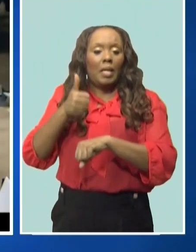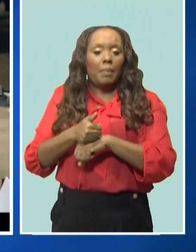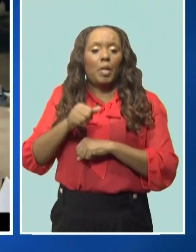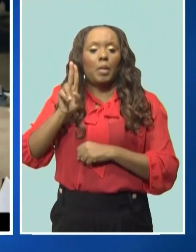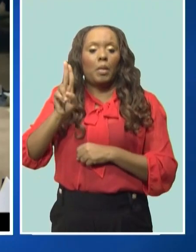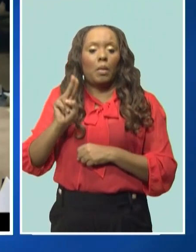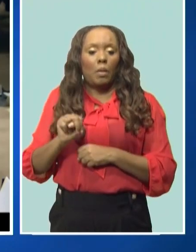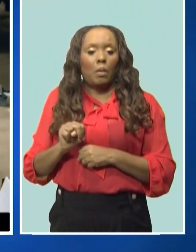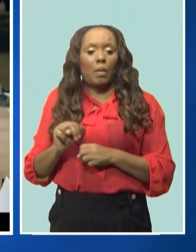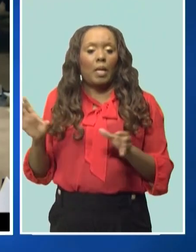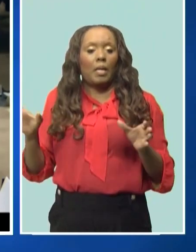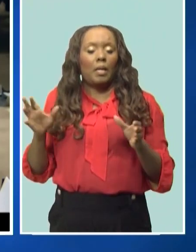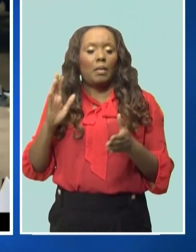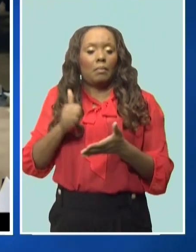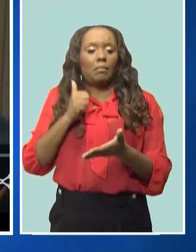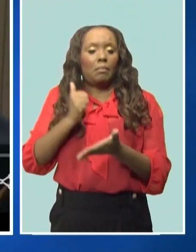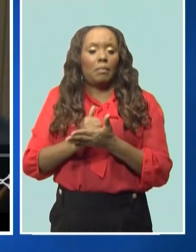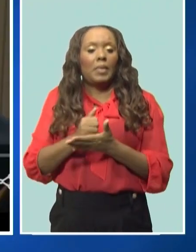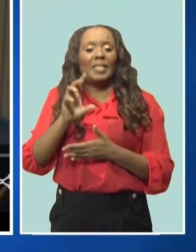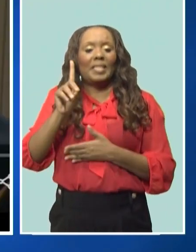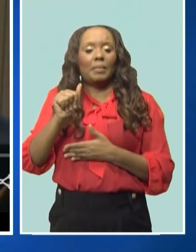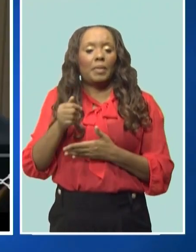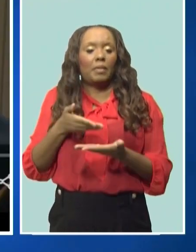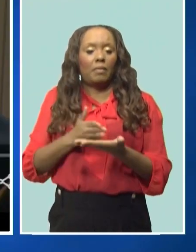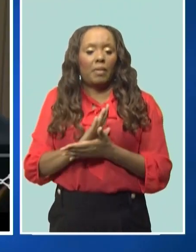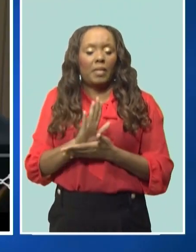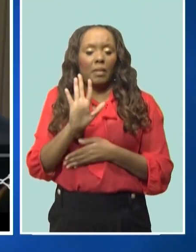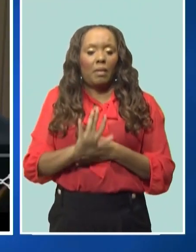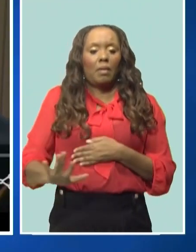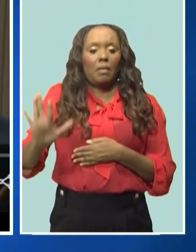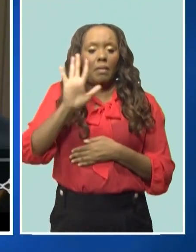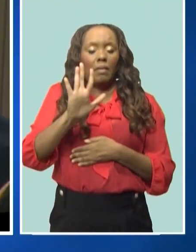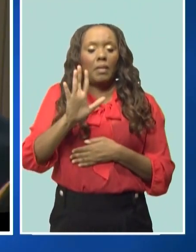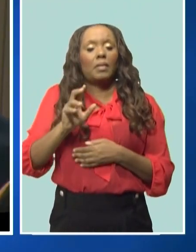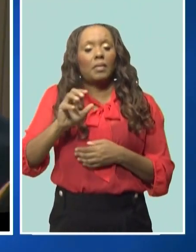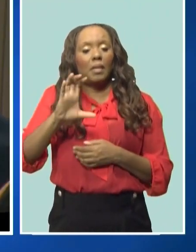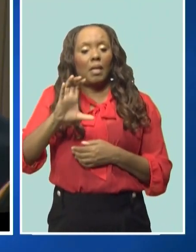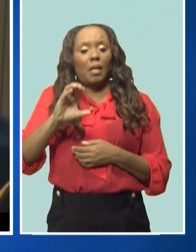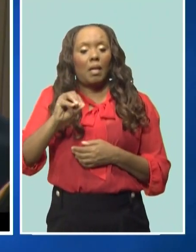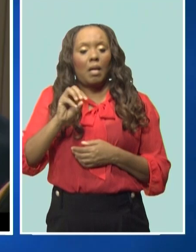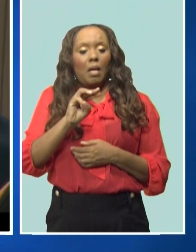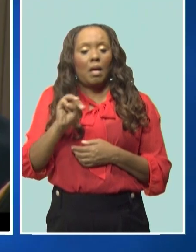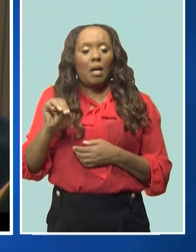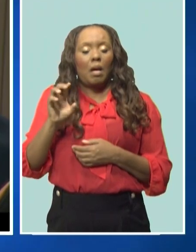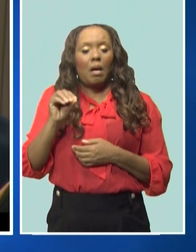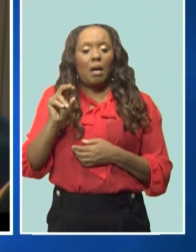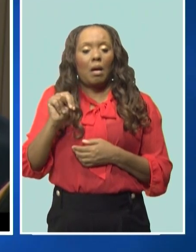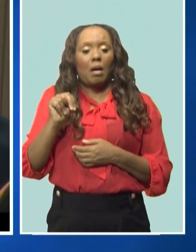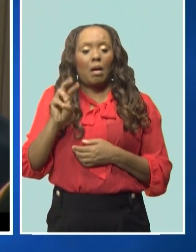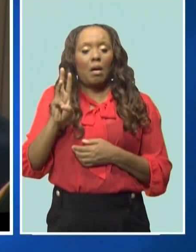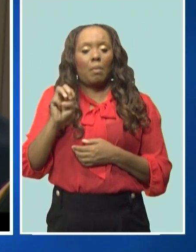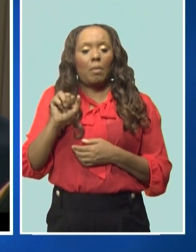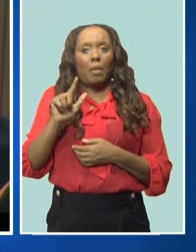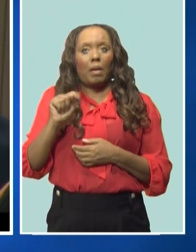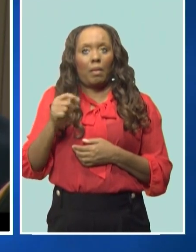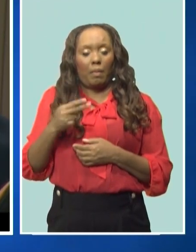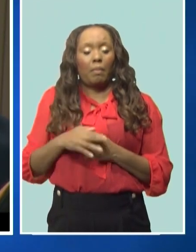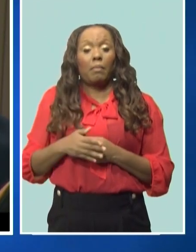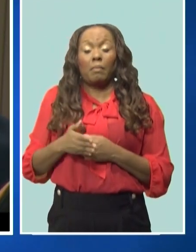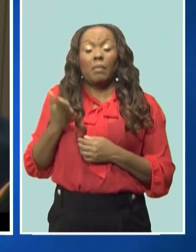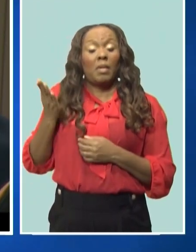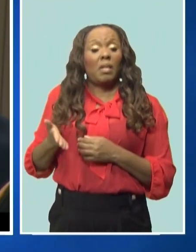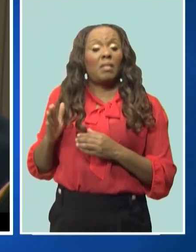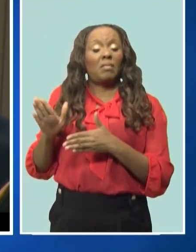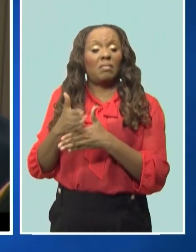UN Convention and Disability Rights across the Commonwealth. There, he shared strides made by Barbados and how